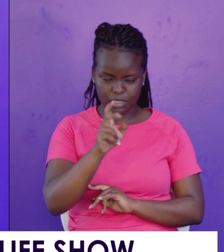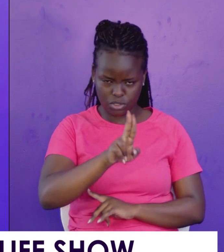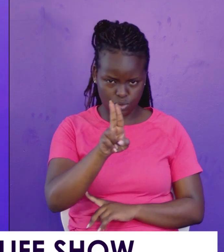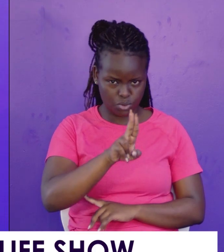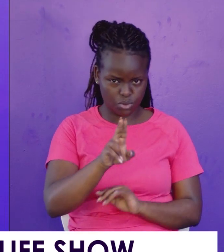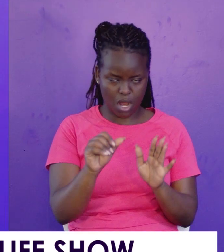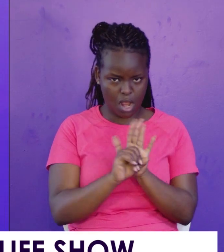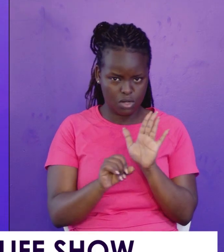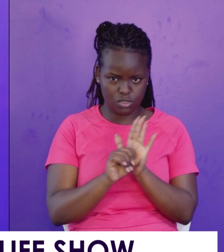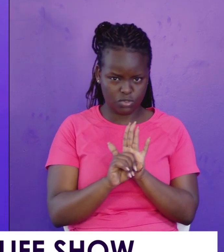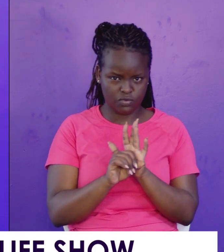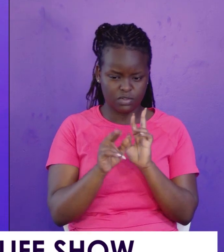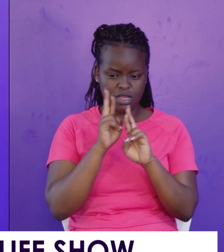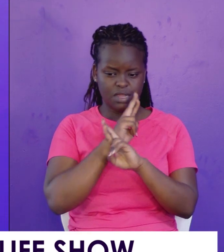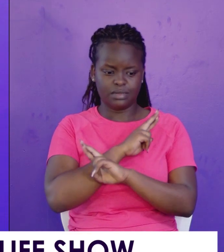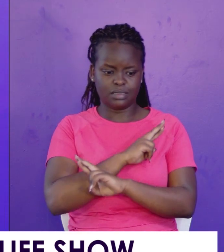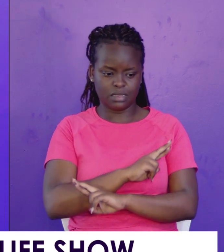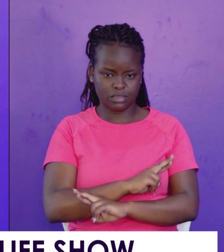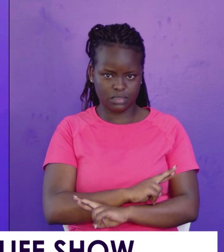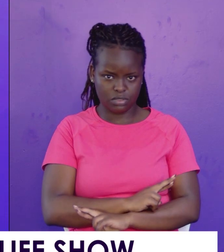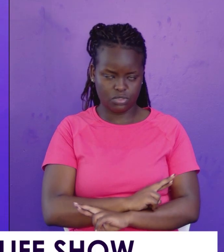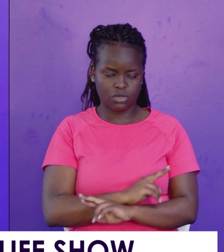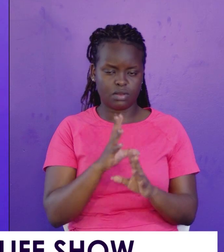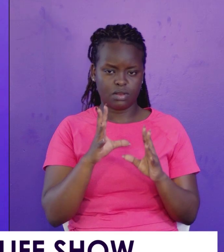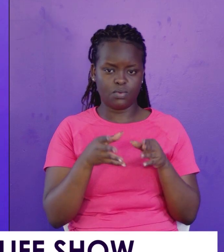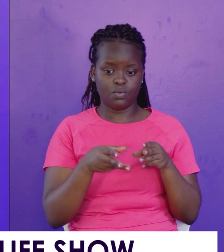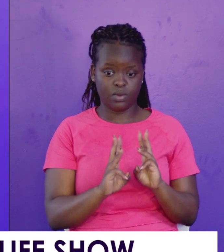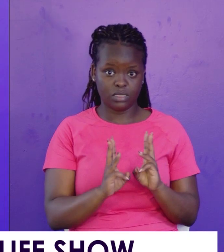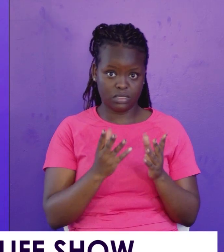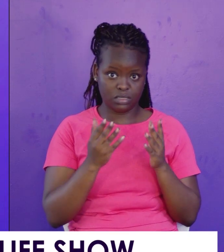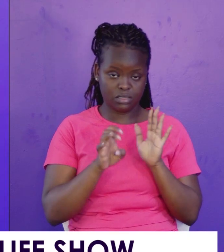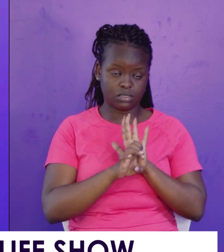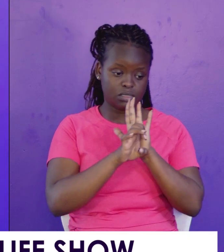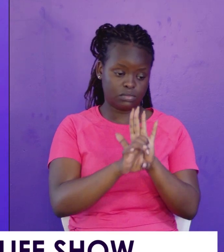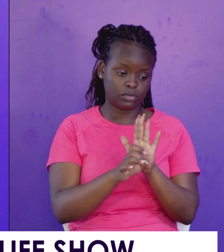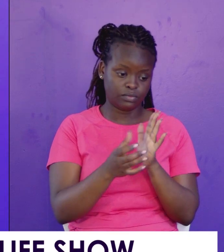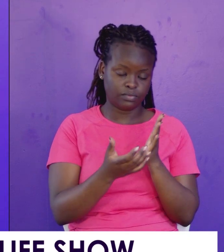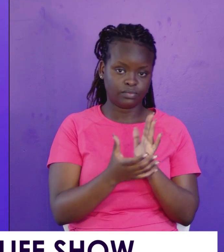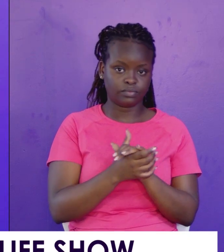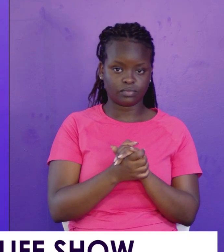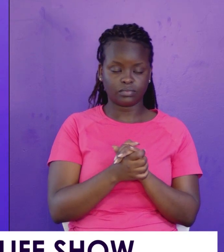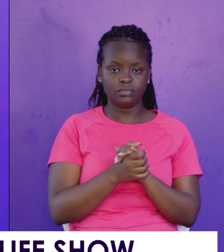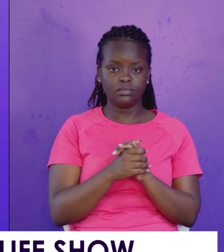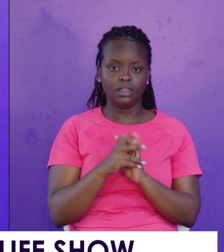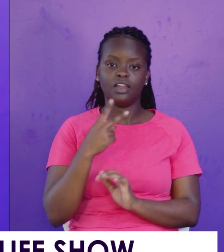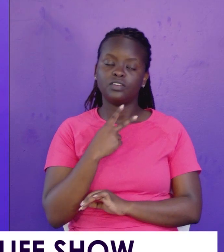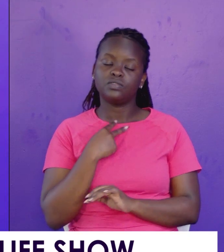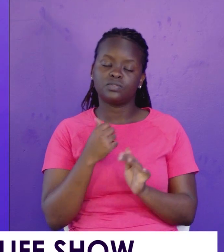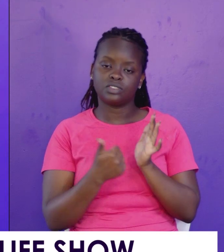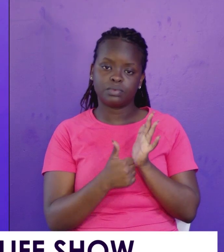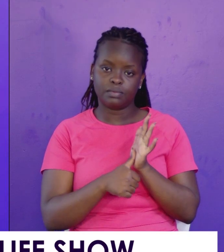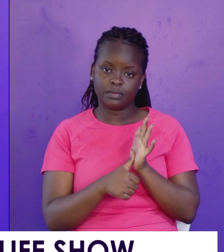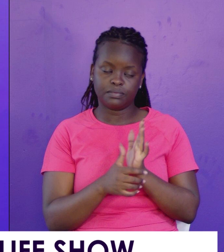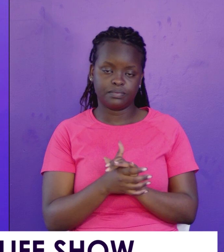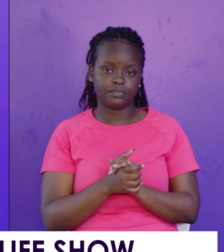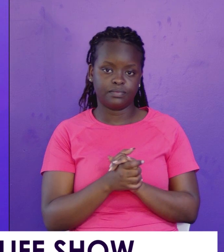of relaxation methods. But again, you know, like yes, jokes and yes, stuff like exactly. You've seen people who